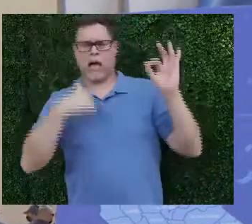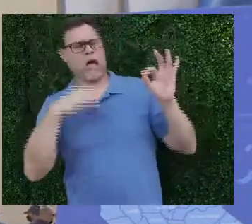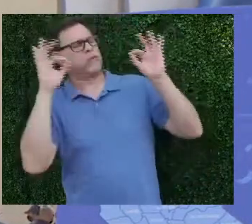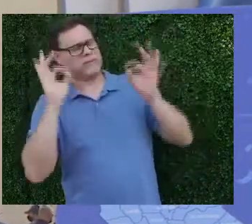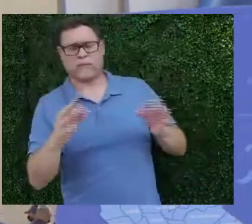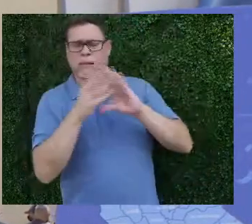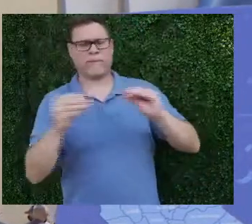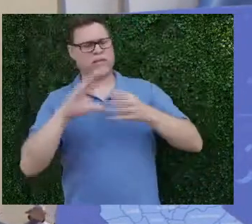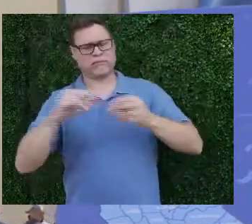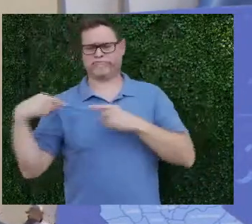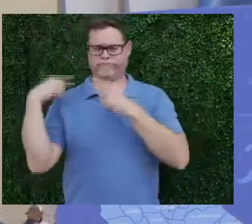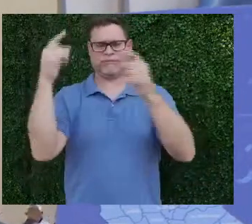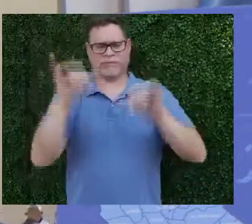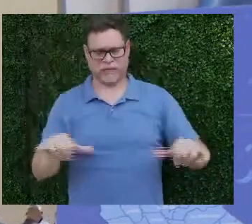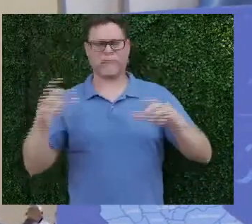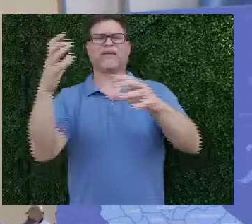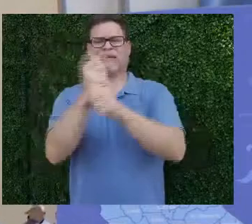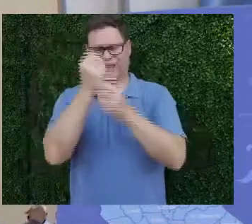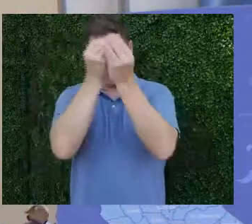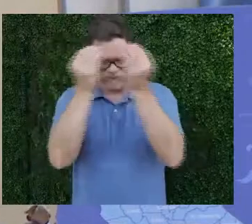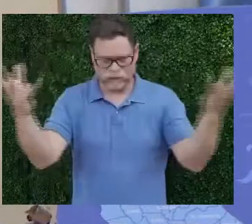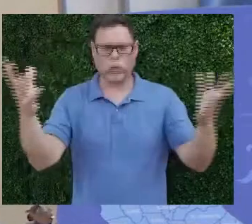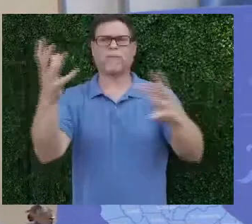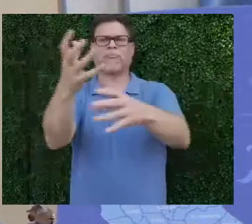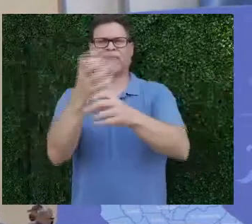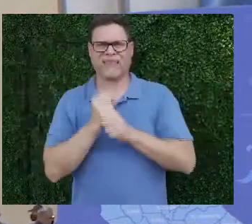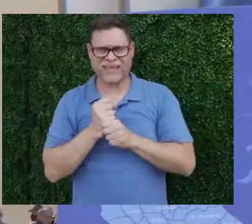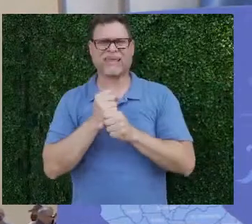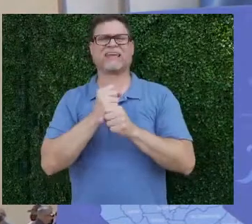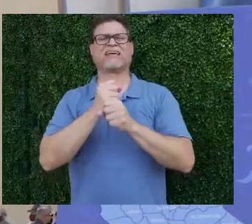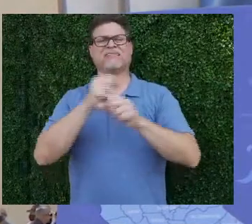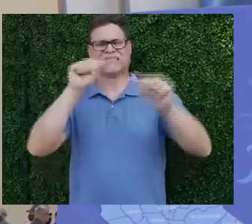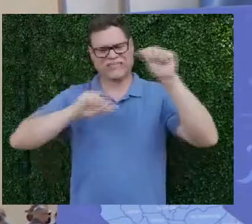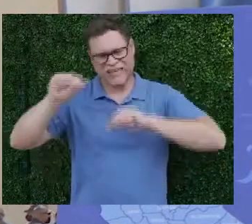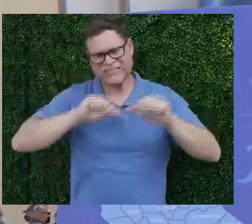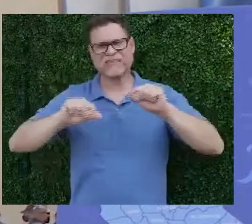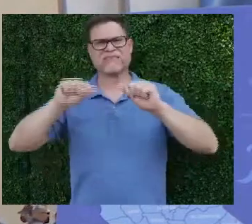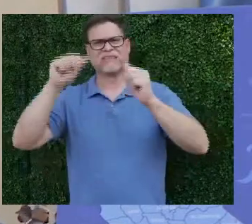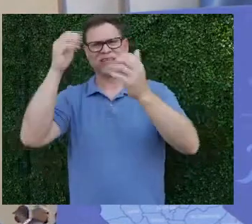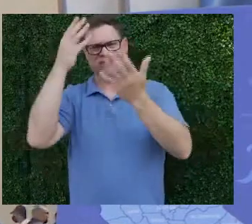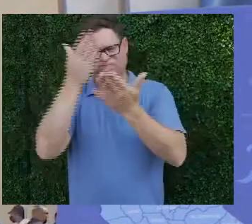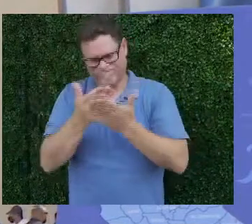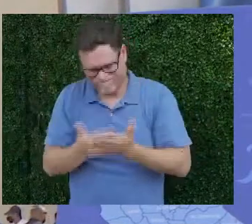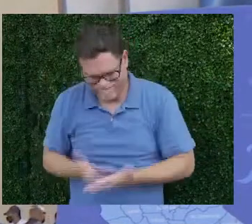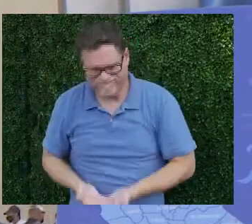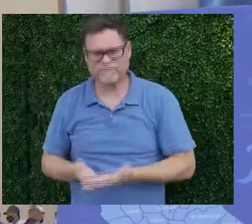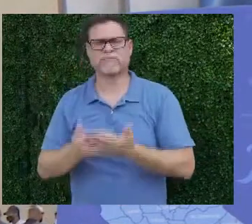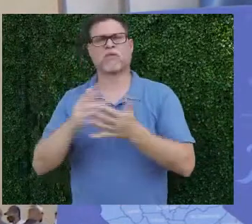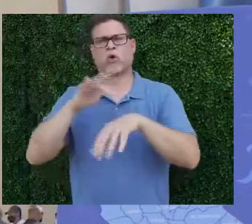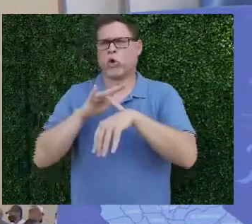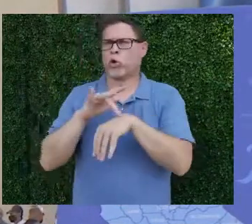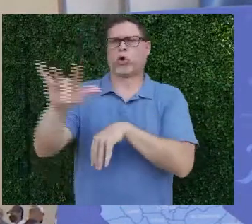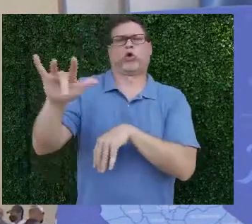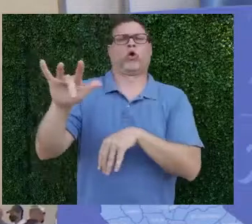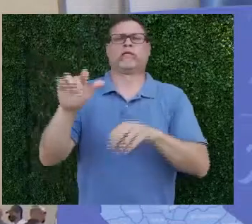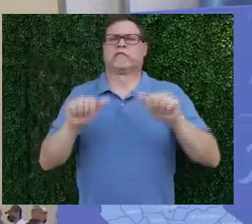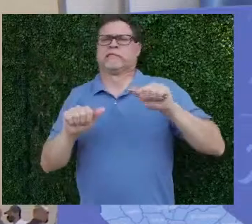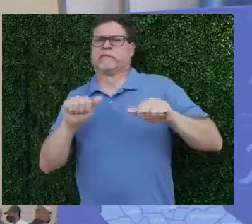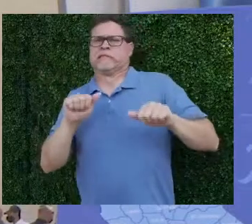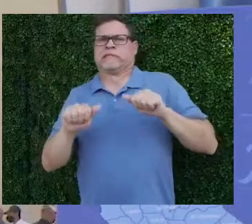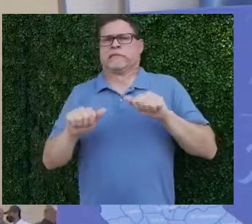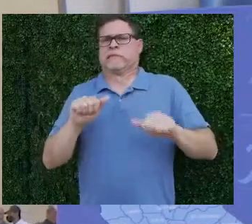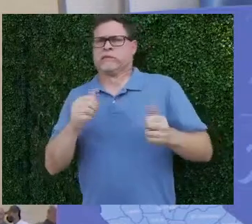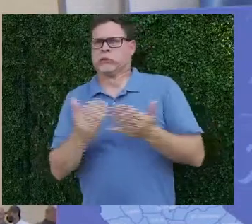my message has always been the same. Get informed, get that objective scientific data. I know early on there's just that hesitancy.